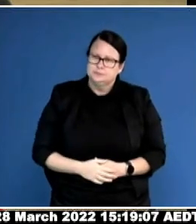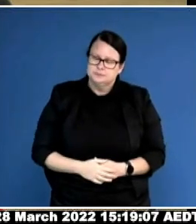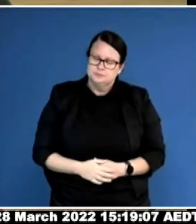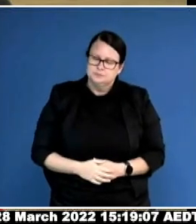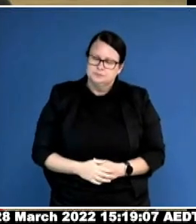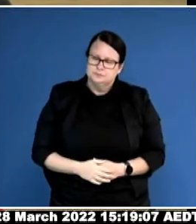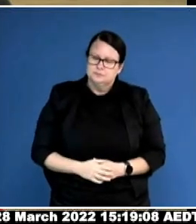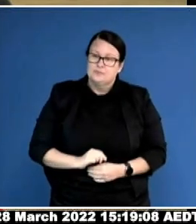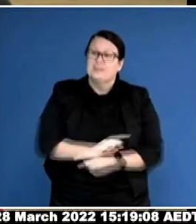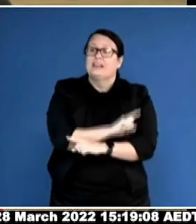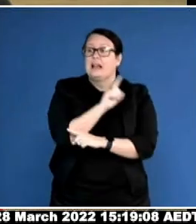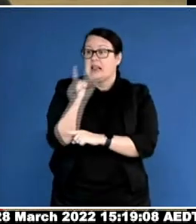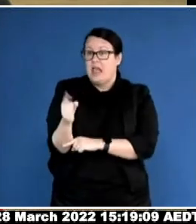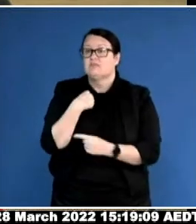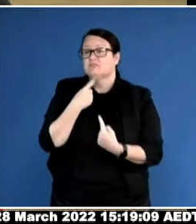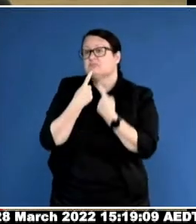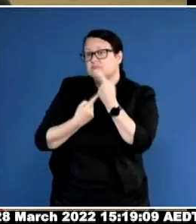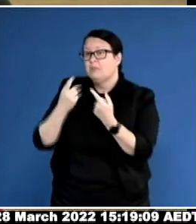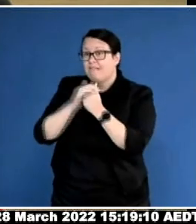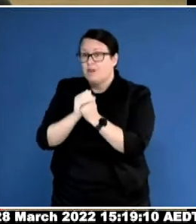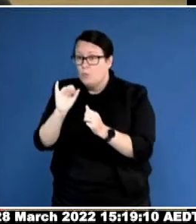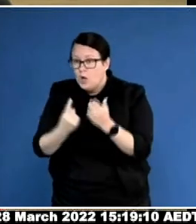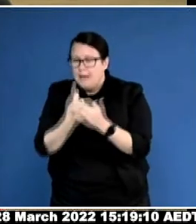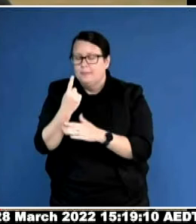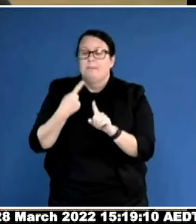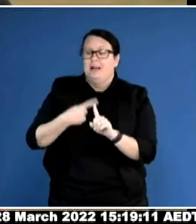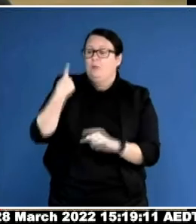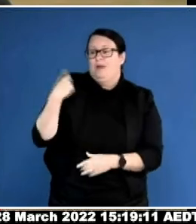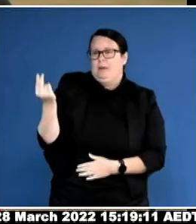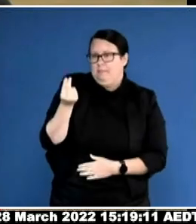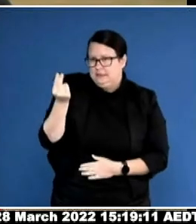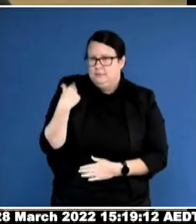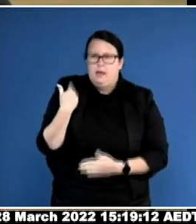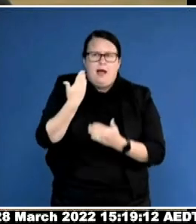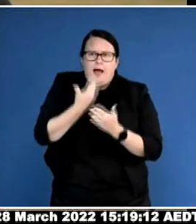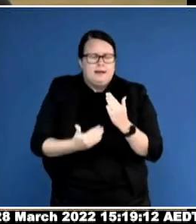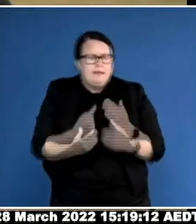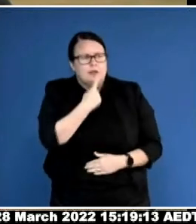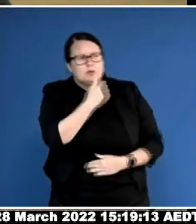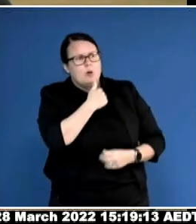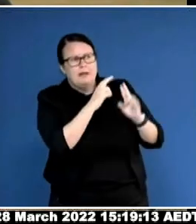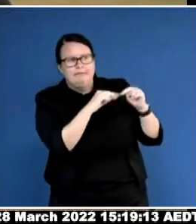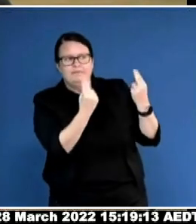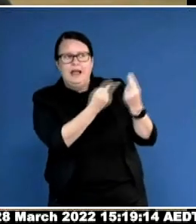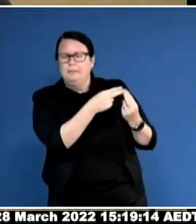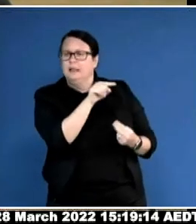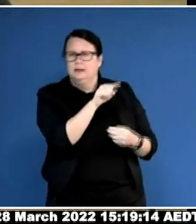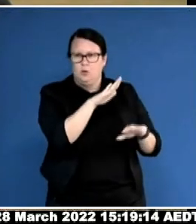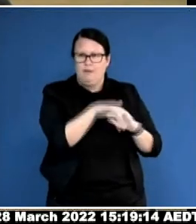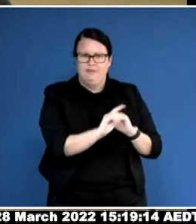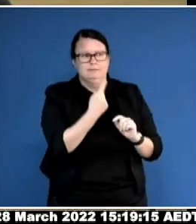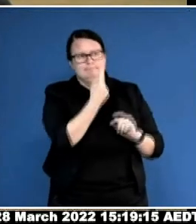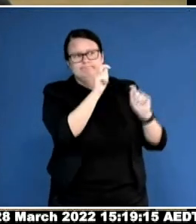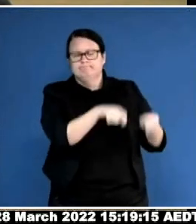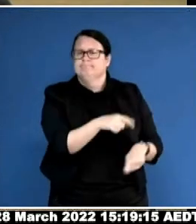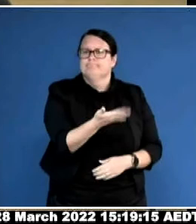Eventually, I did talk about what had happened with friends and with a partner, but I have never spoken to my family members about this